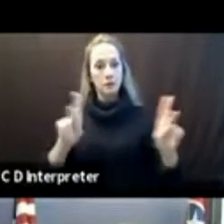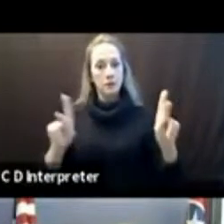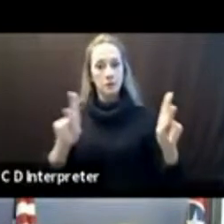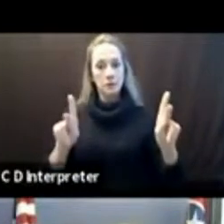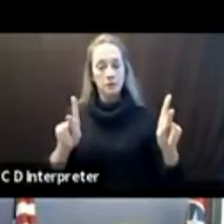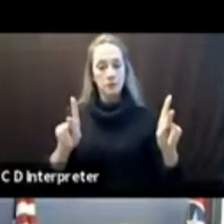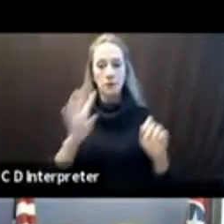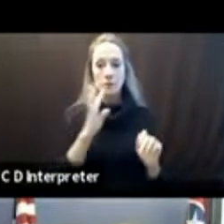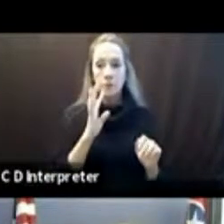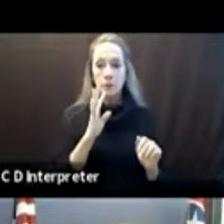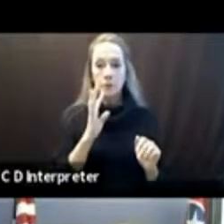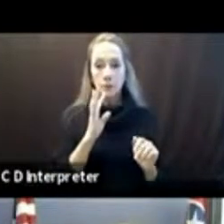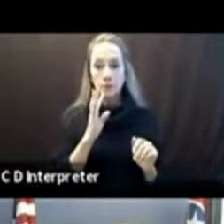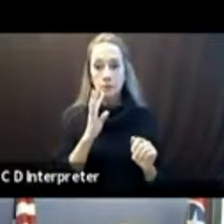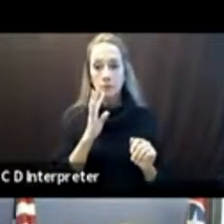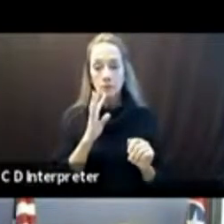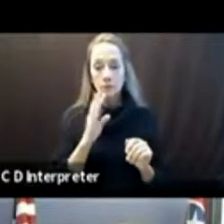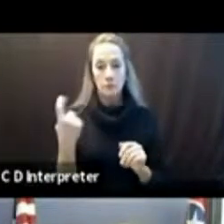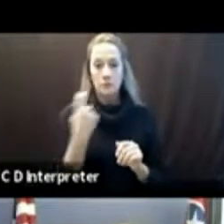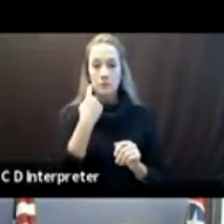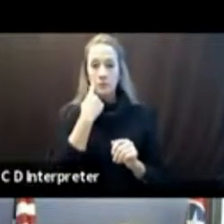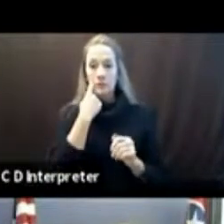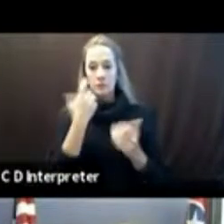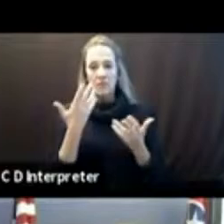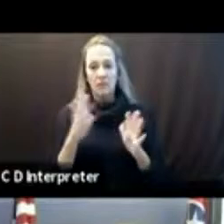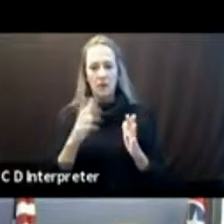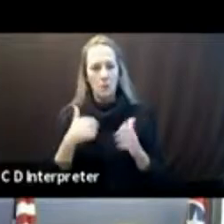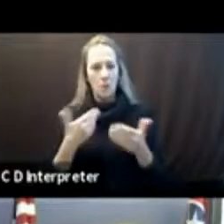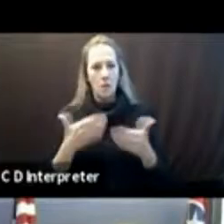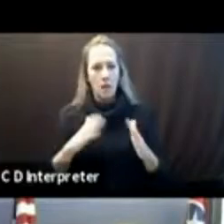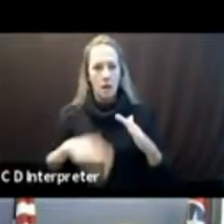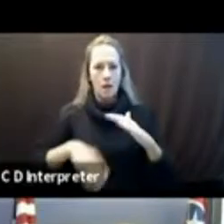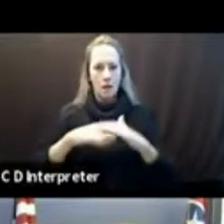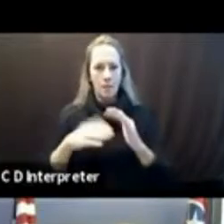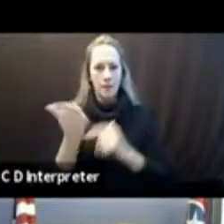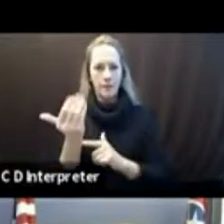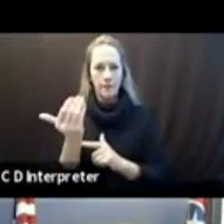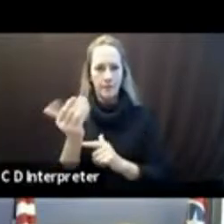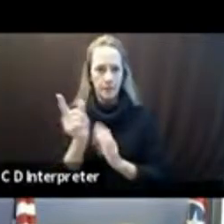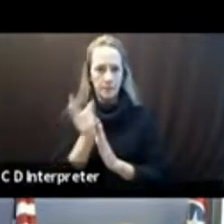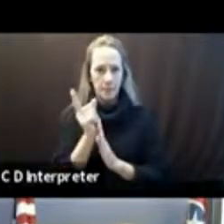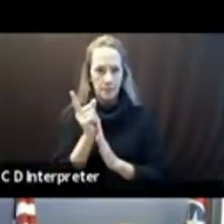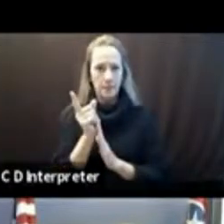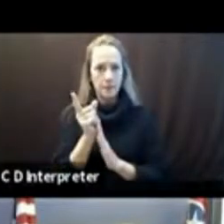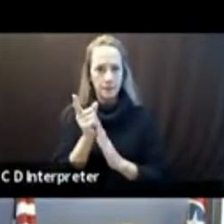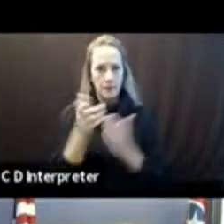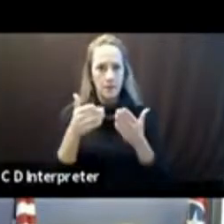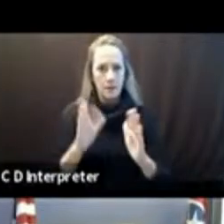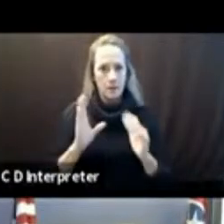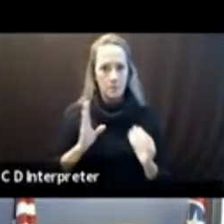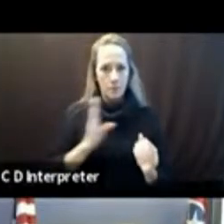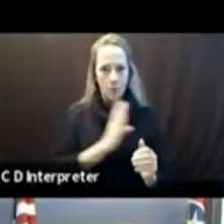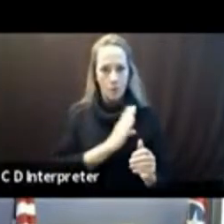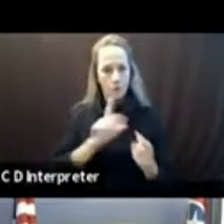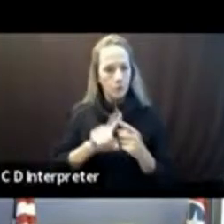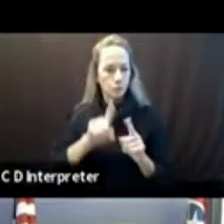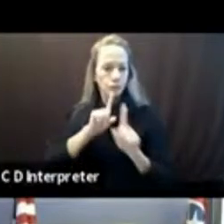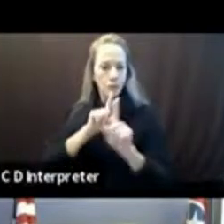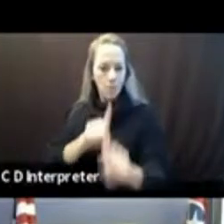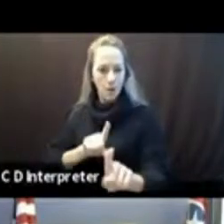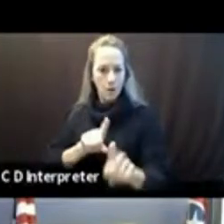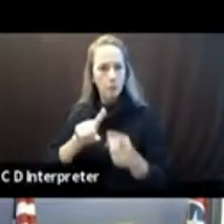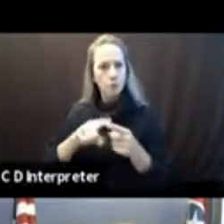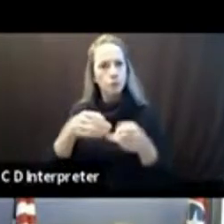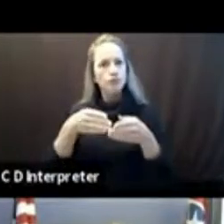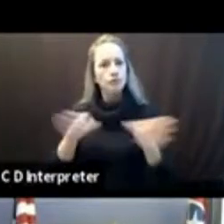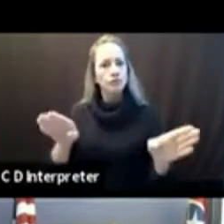As requested previously, we're allowing 15 minutes for Board of Health to respond to the public forum speakers.